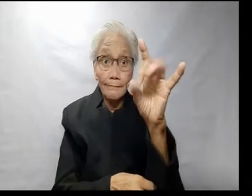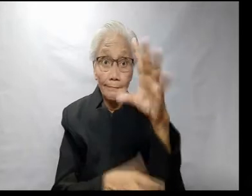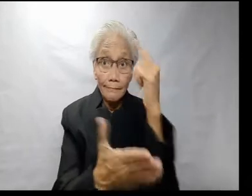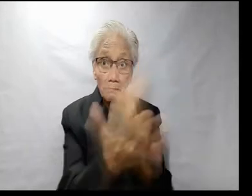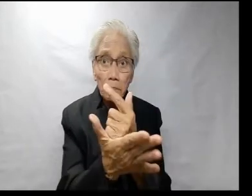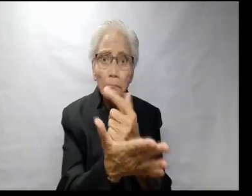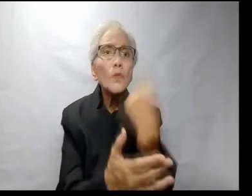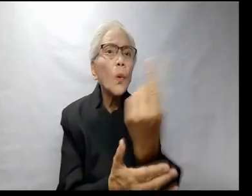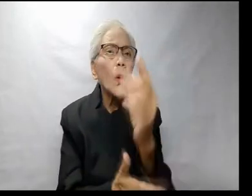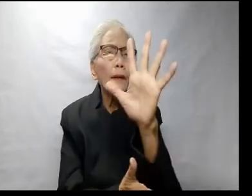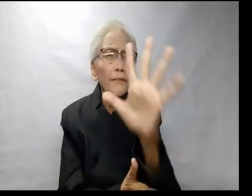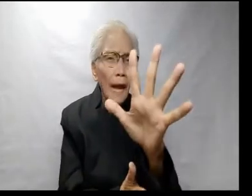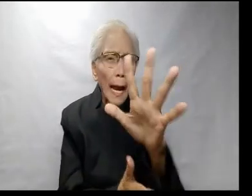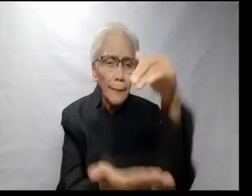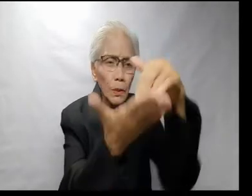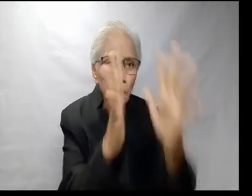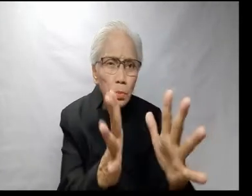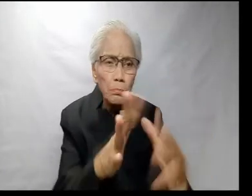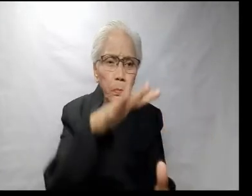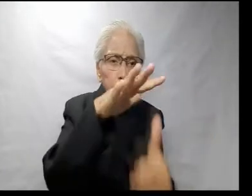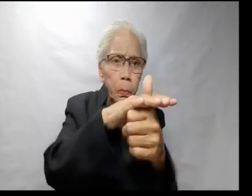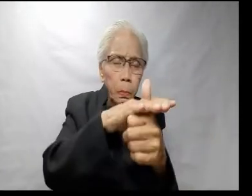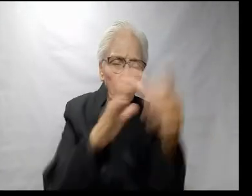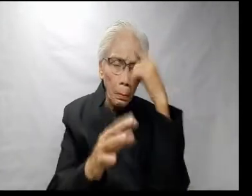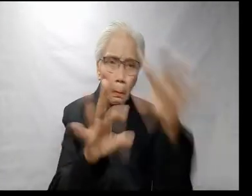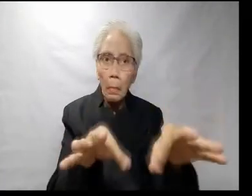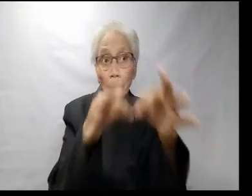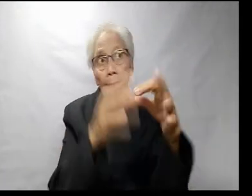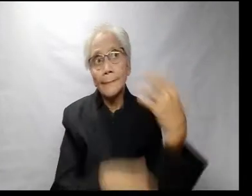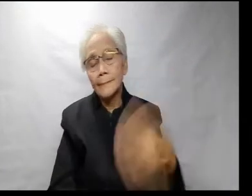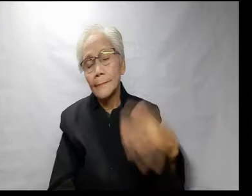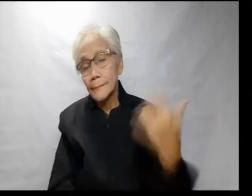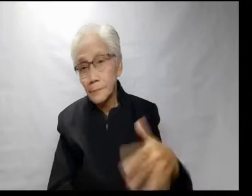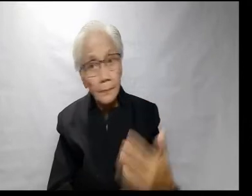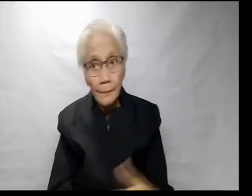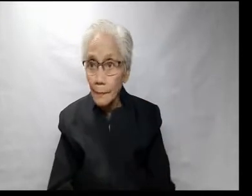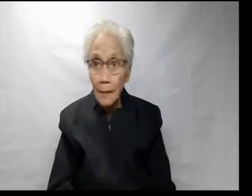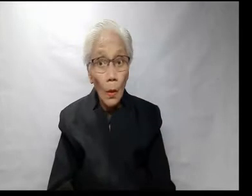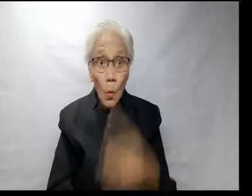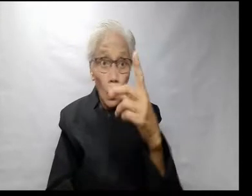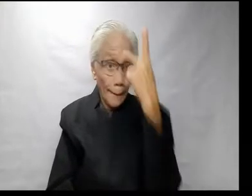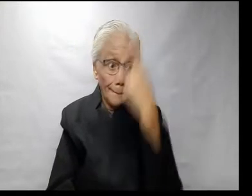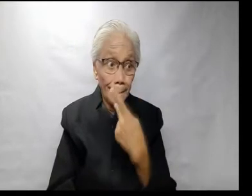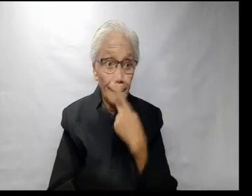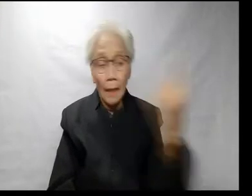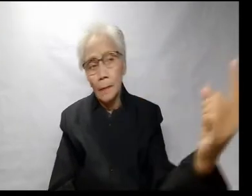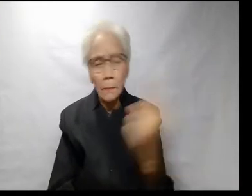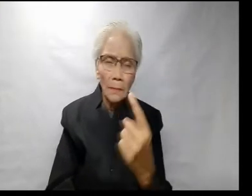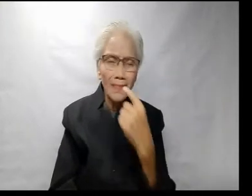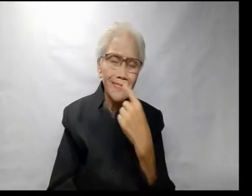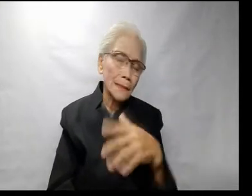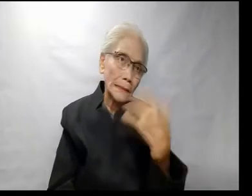graduates. Only 5 students showed up for the mass. Can you imagine that? One parent